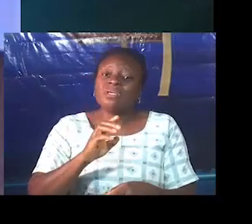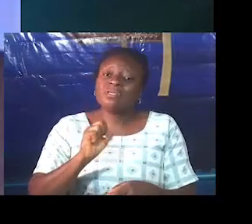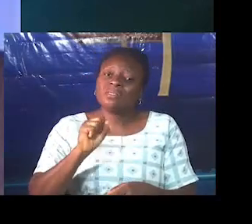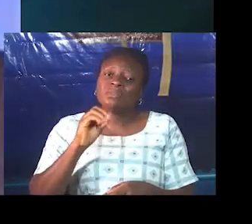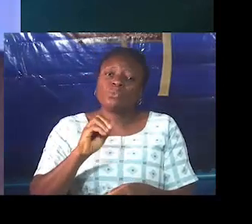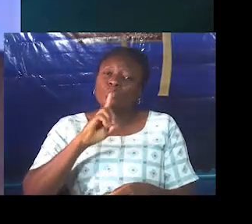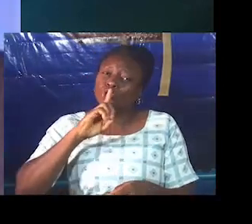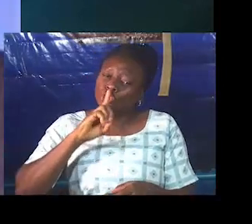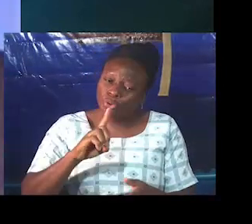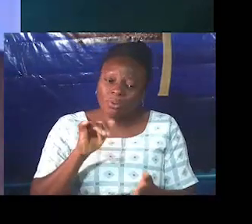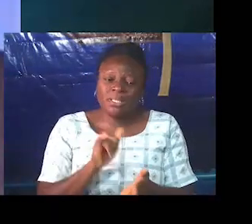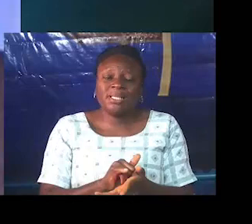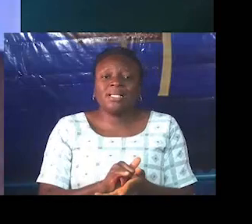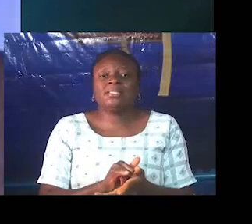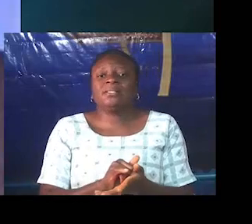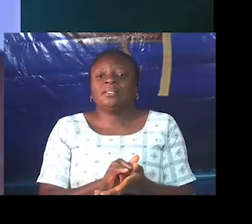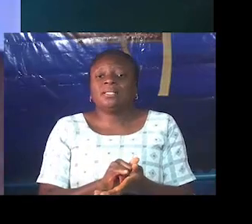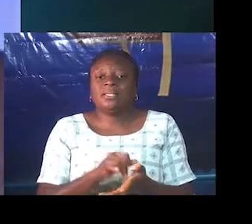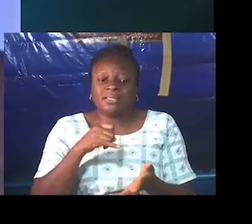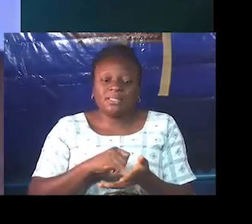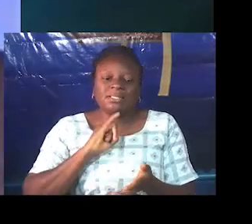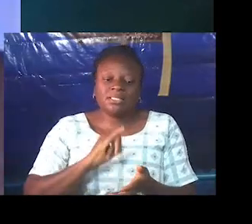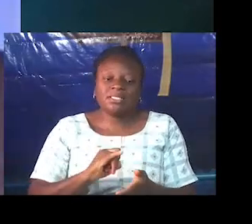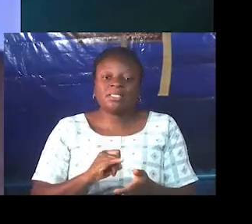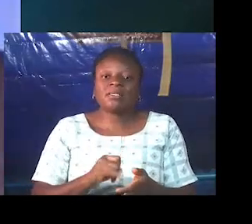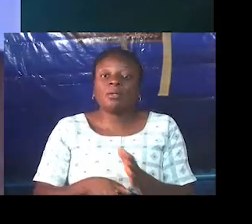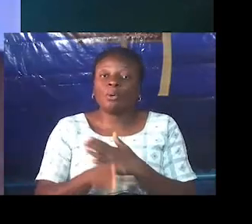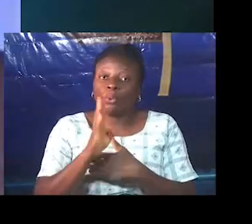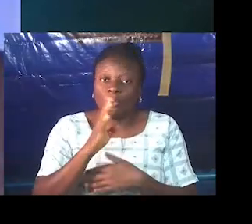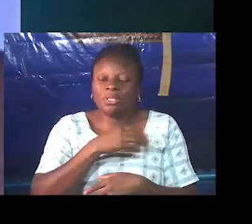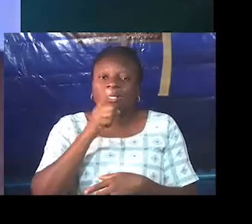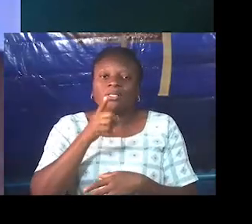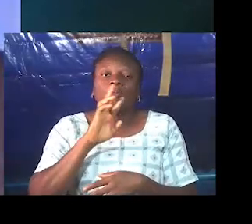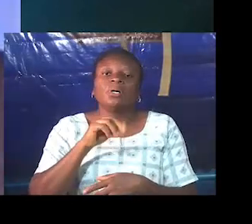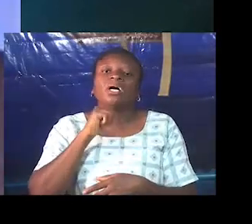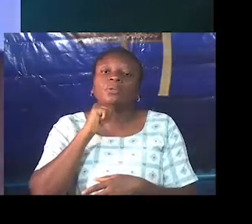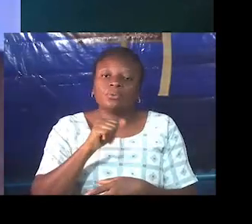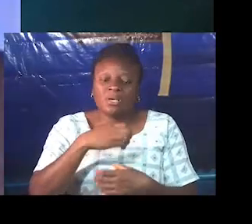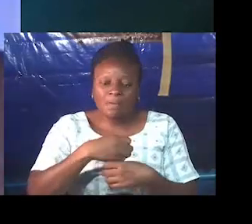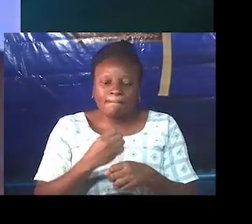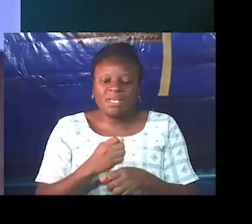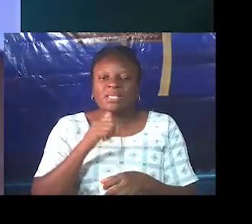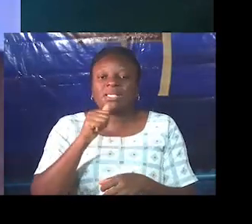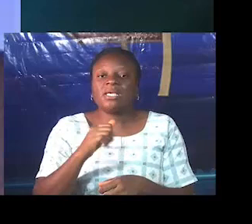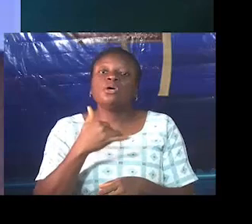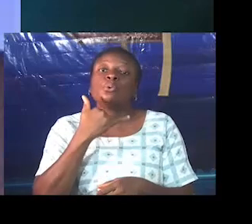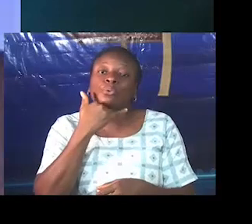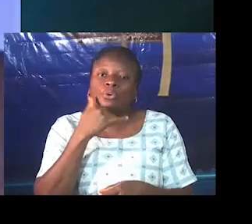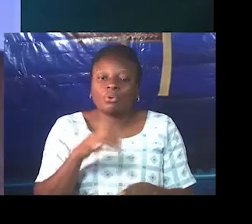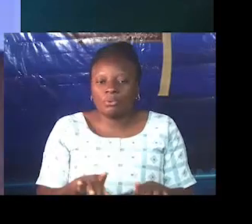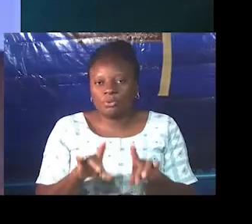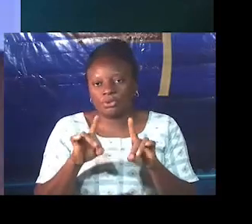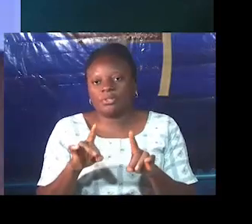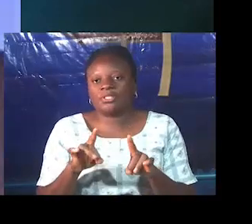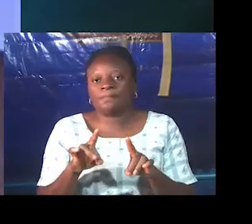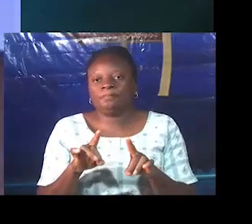wrong choice, you know, in my life at this point. Now, let me lay this